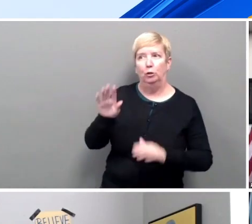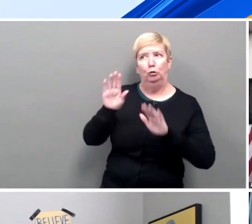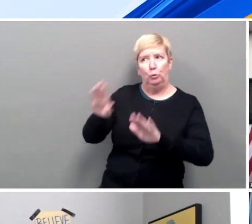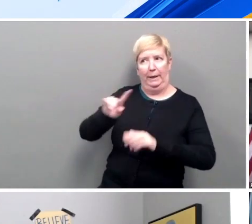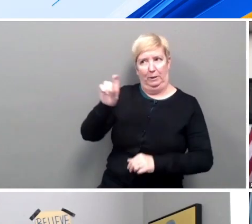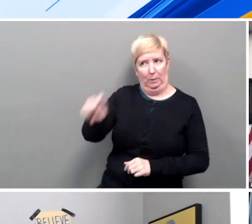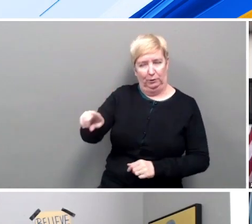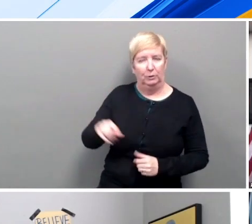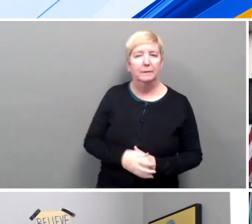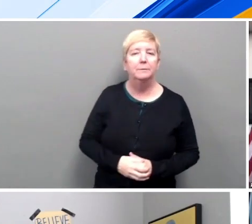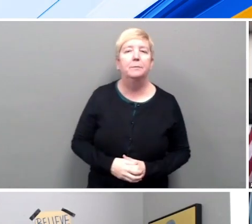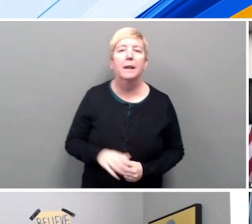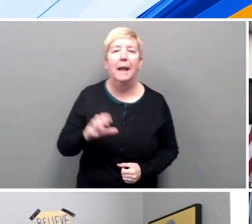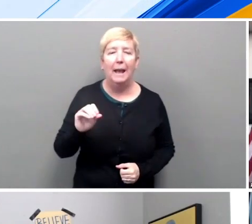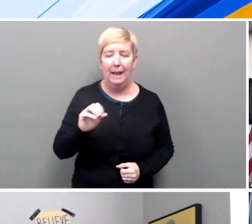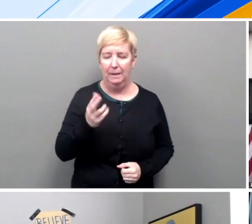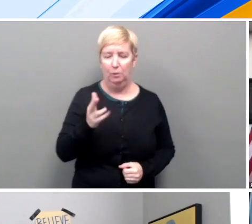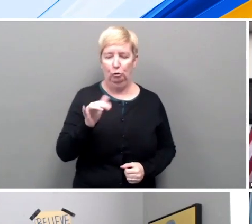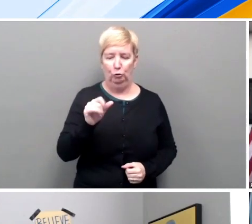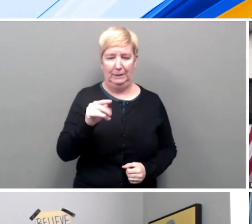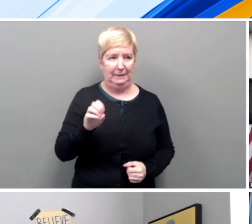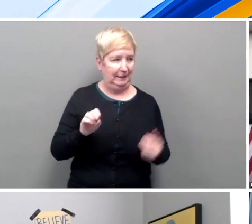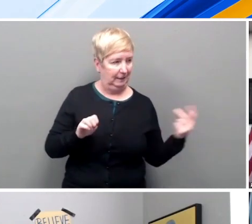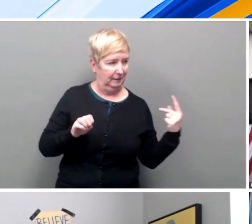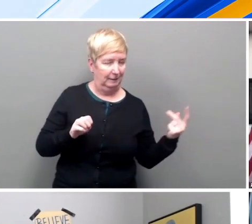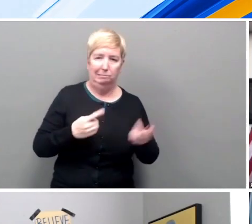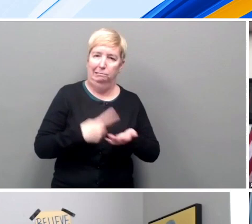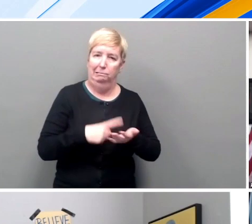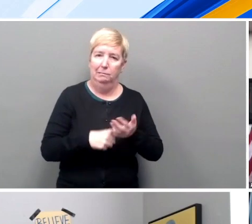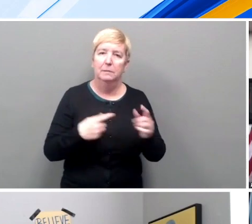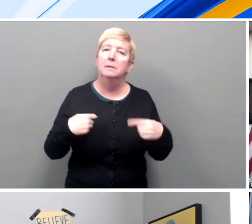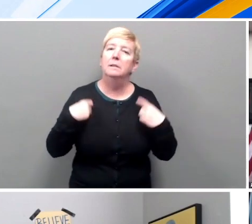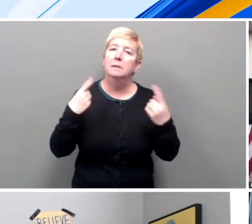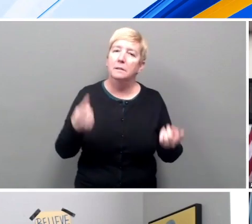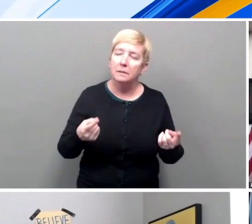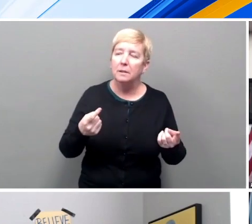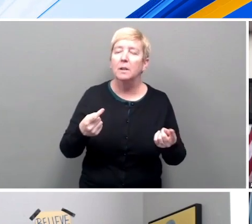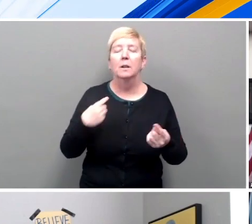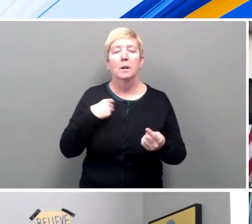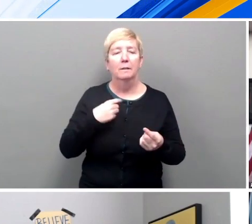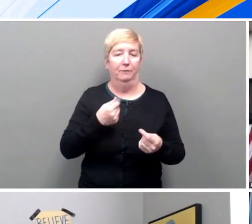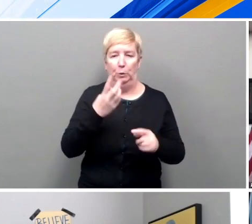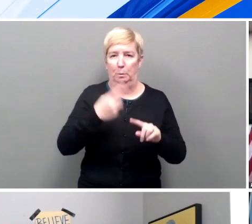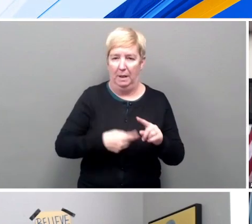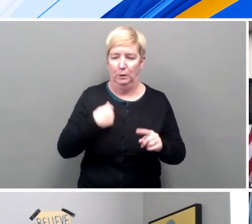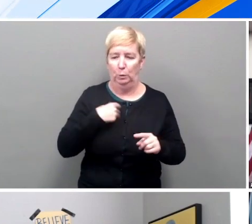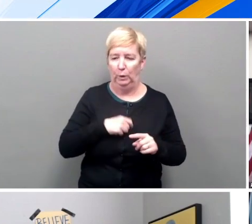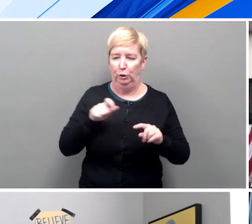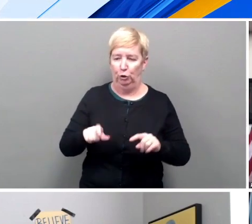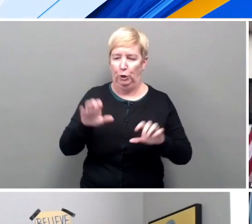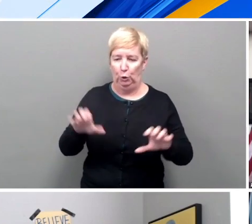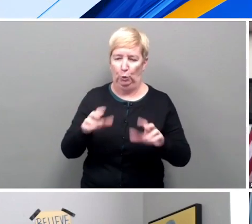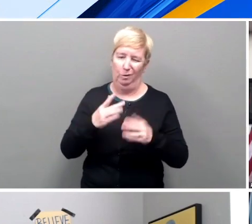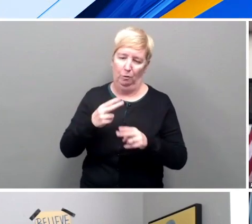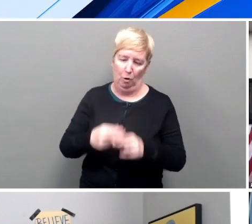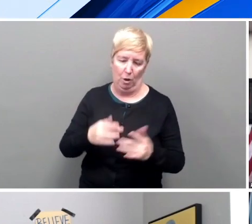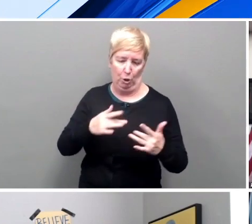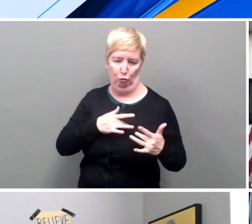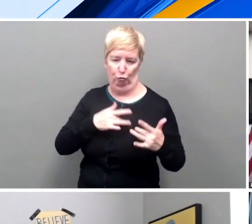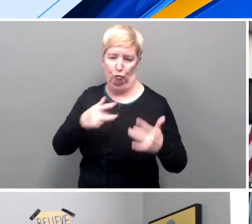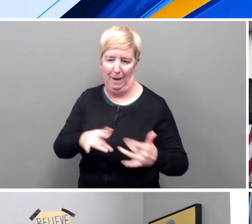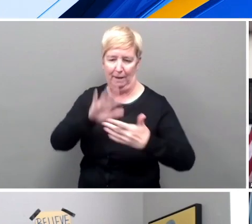fact, Christine and I have been talking about this for the past couple months about doing a trend chart of mortality rate. We haven't talked about a trend